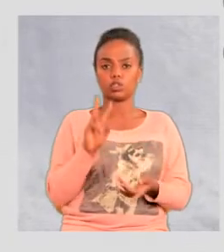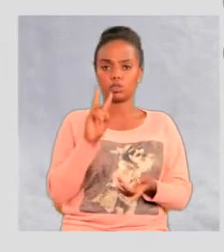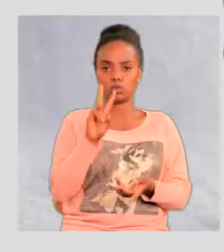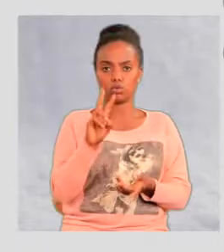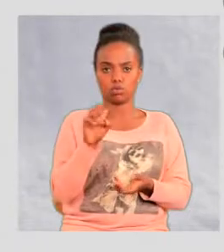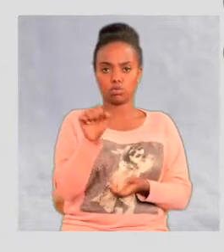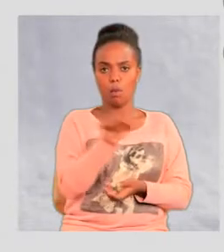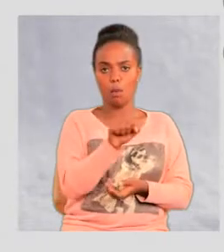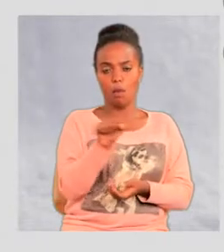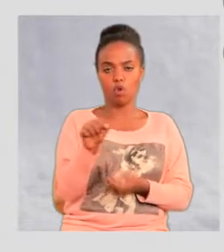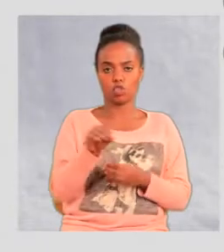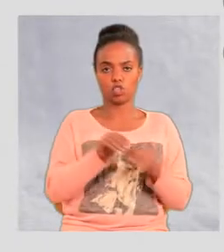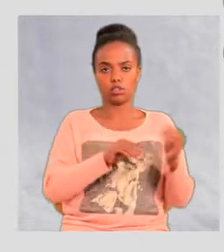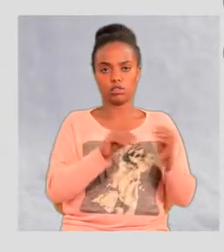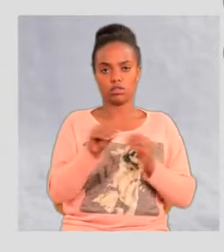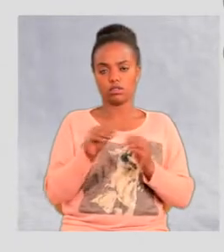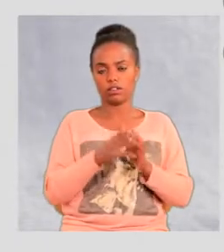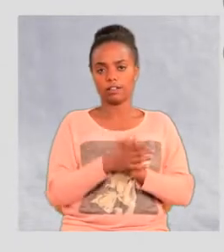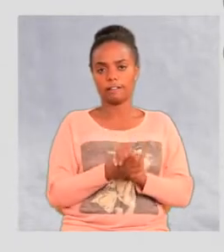motions. Here,